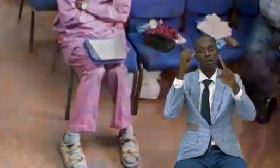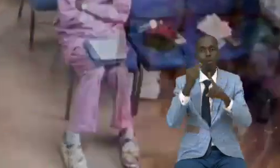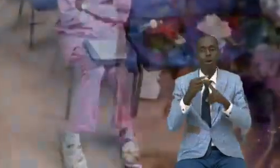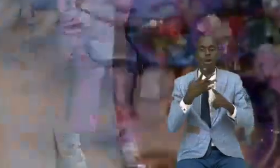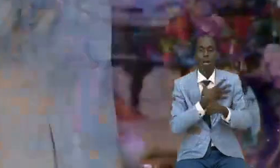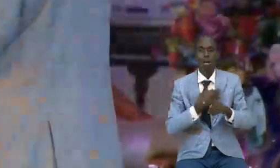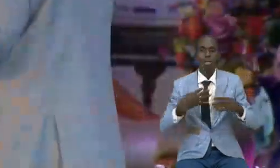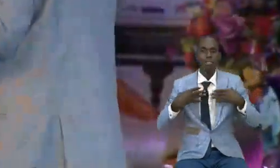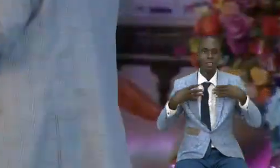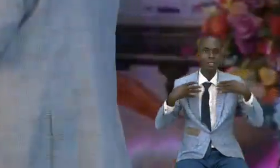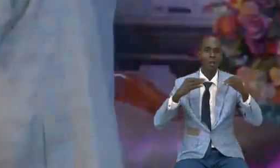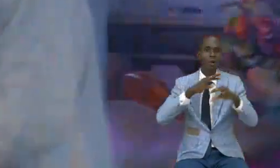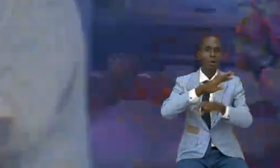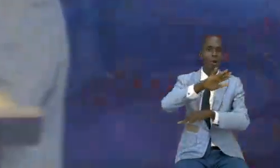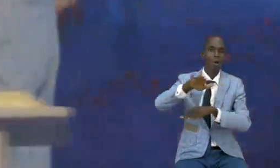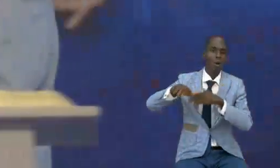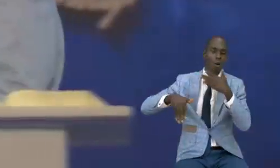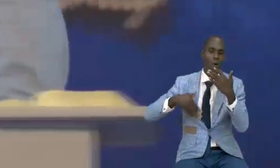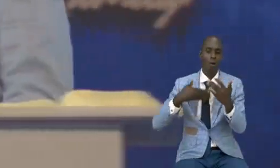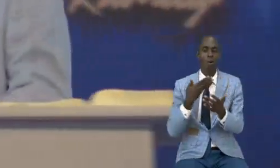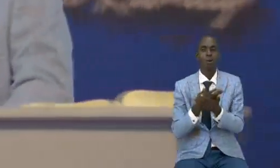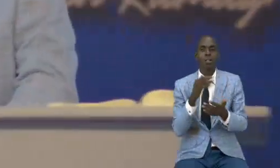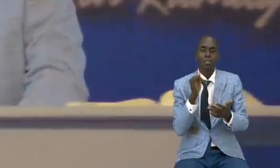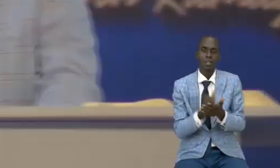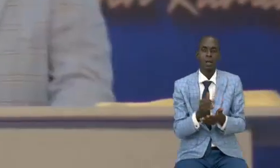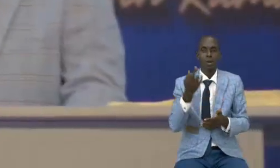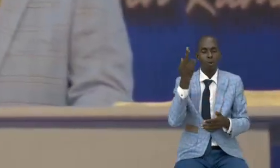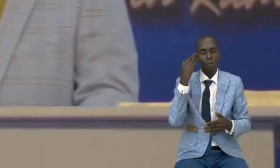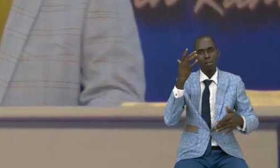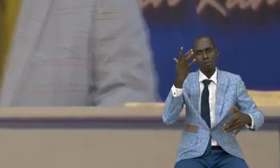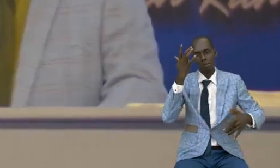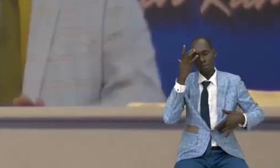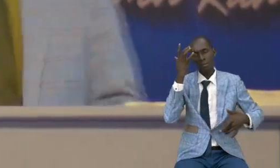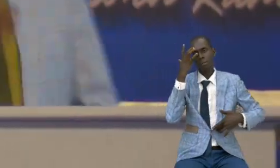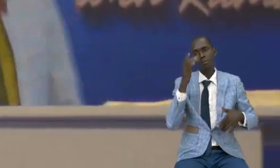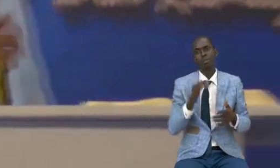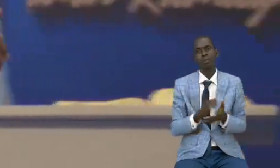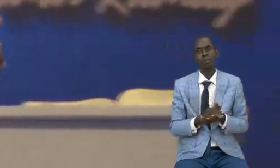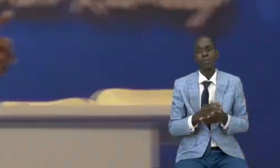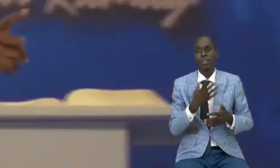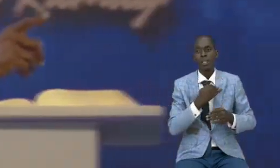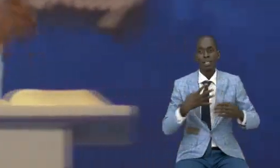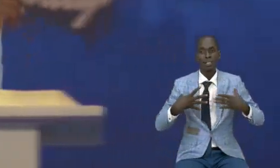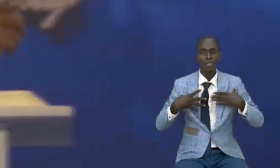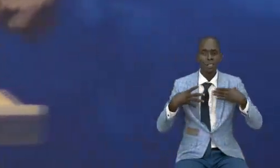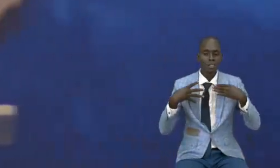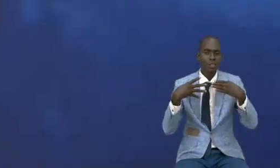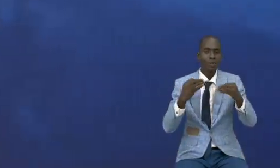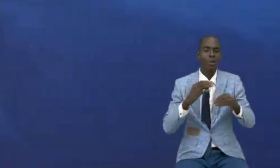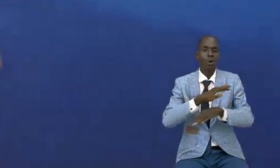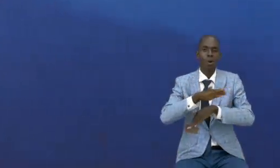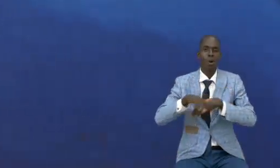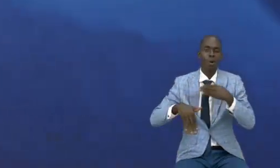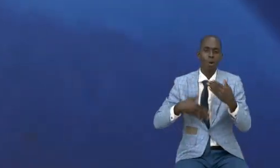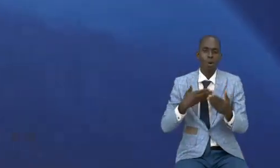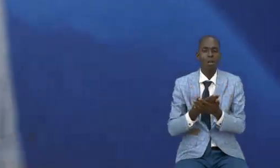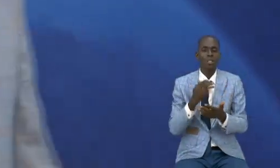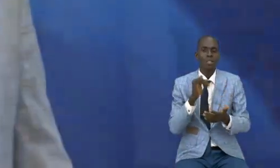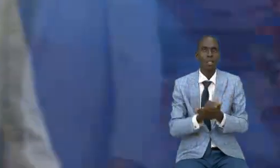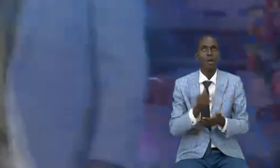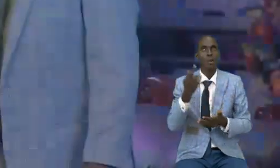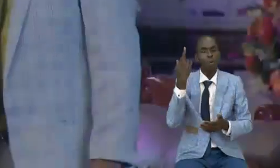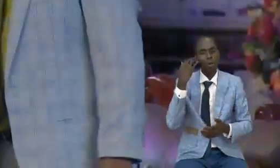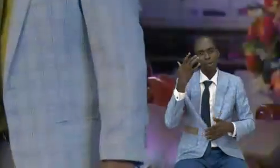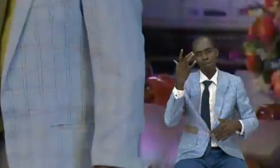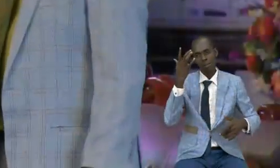healed all that were sick. And healed all that were